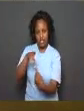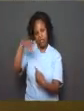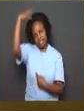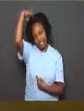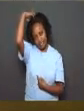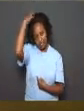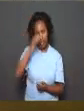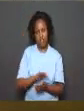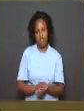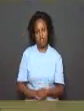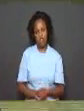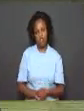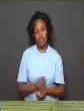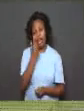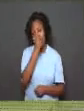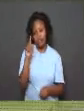regional states.